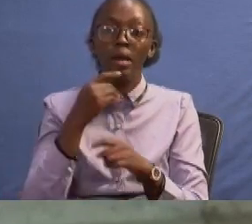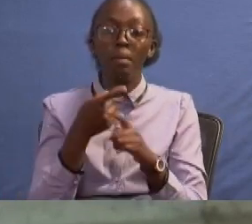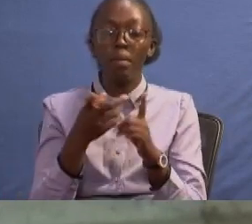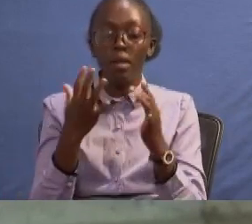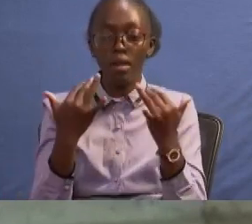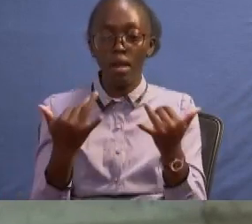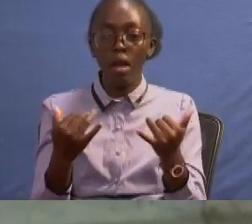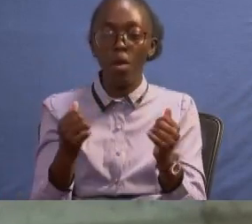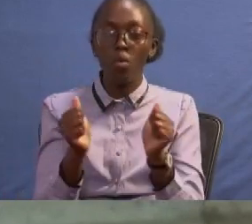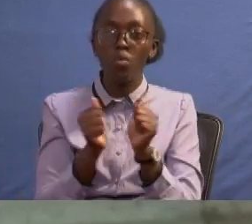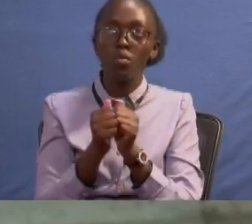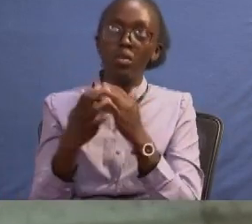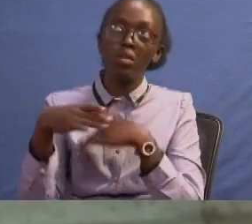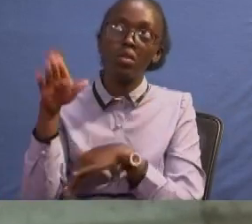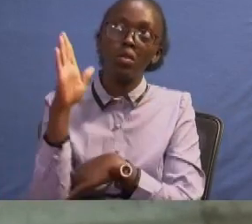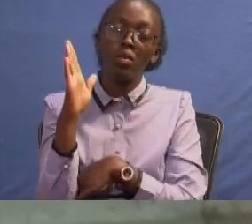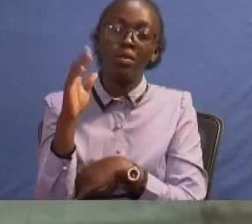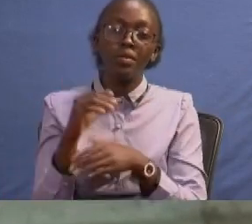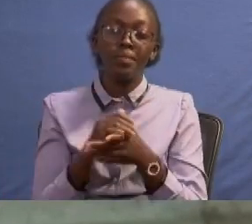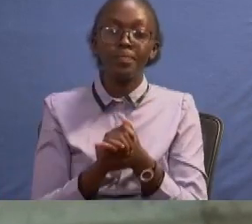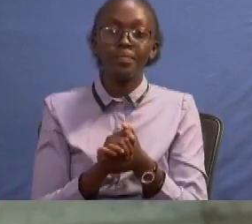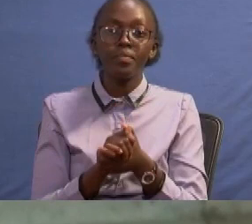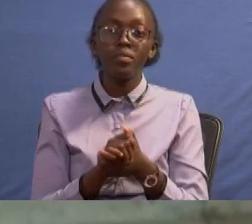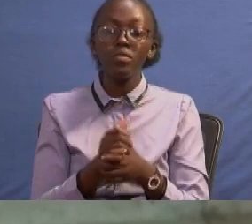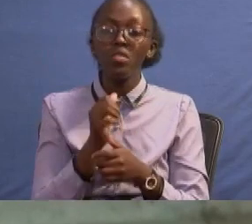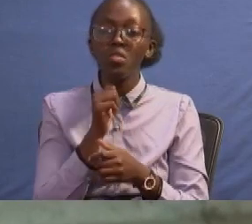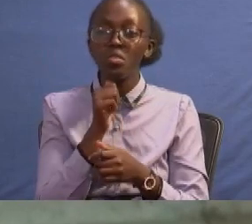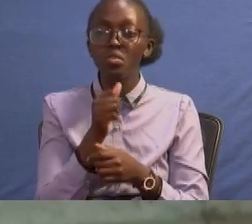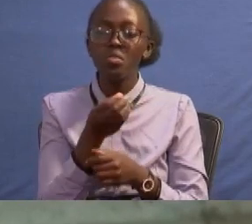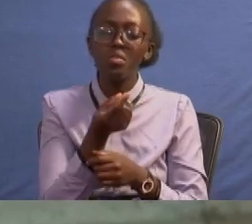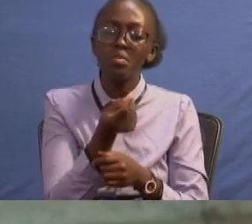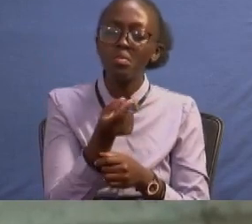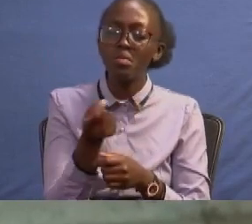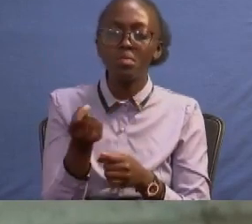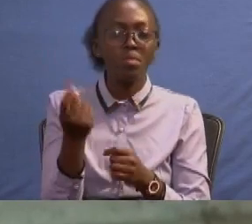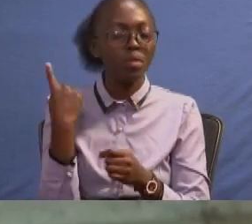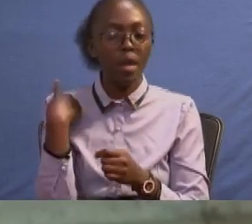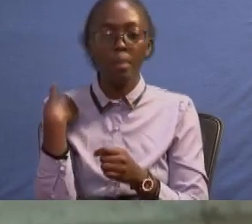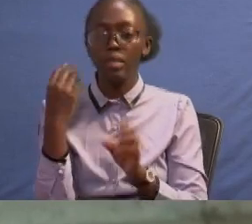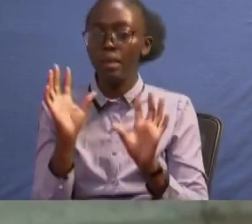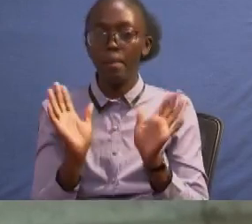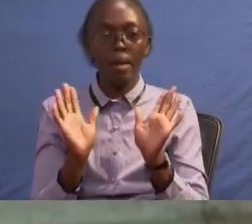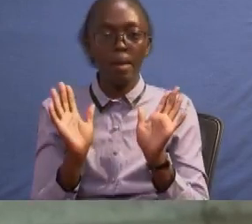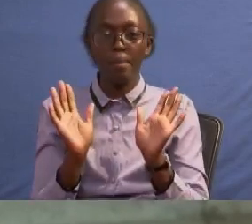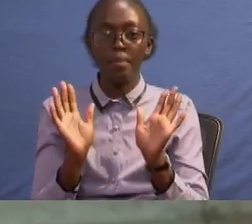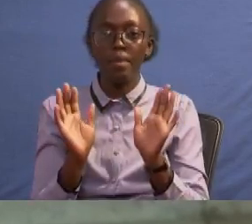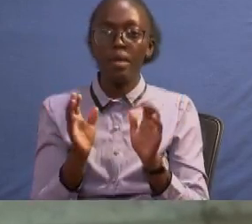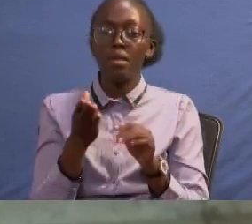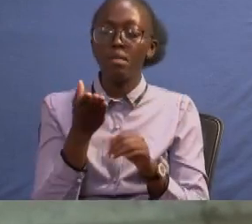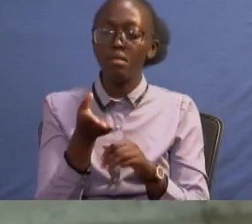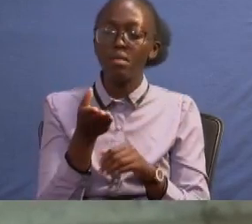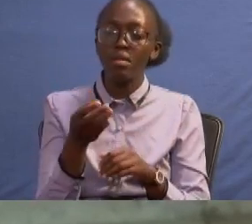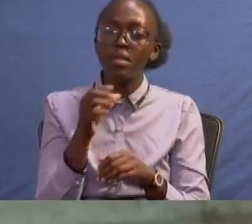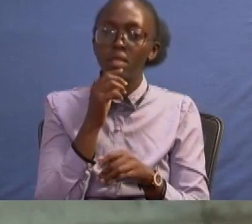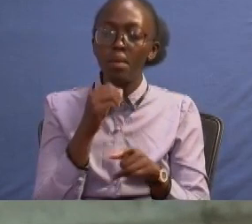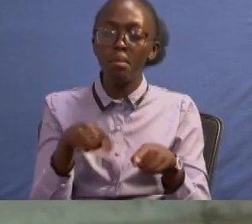Lord. These are not just mere numbers I've spoken about. These are our brothers and